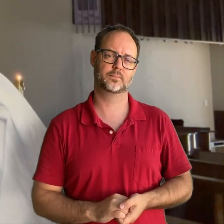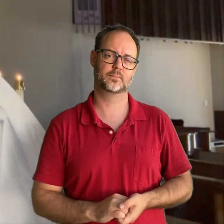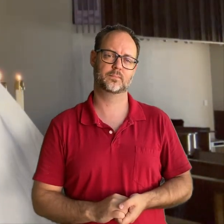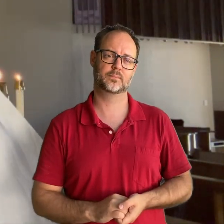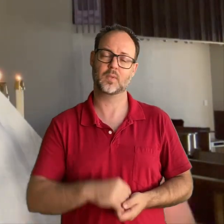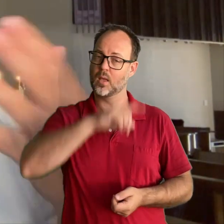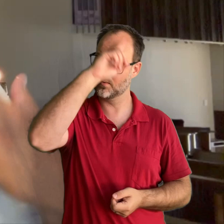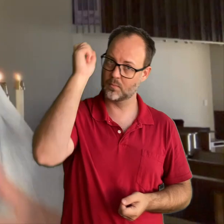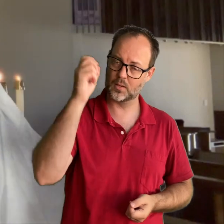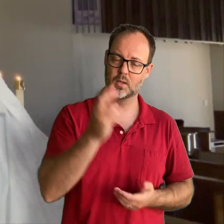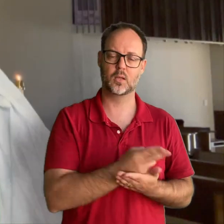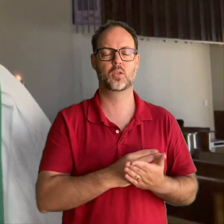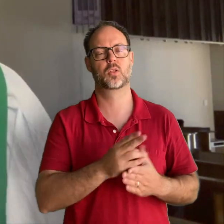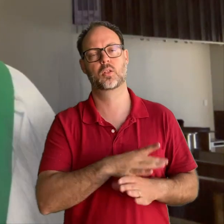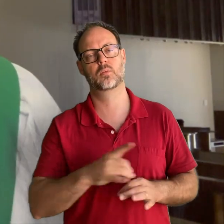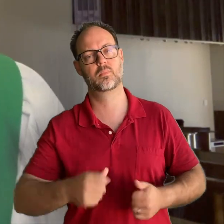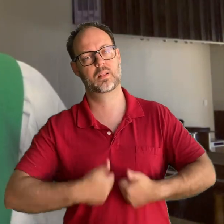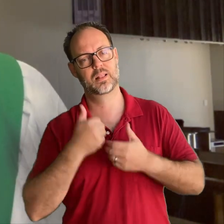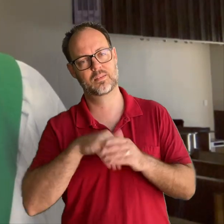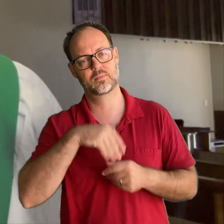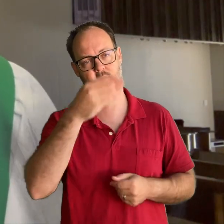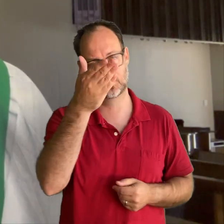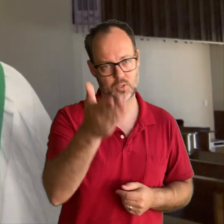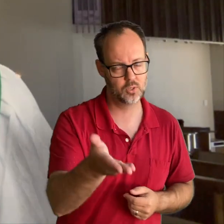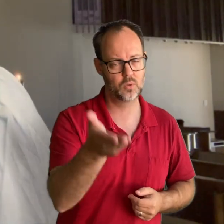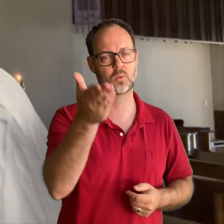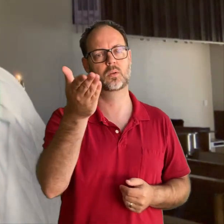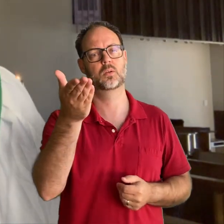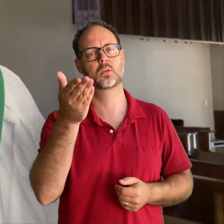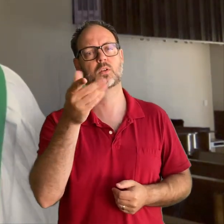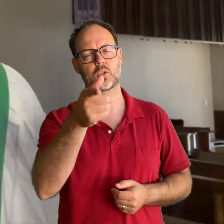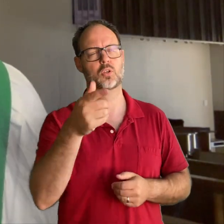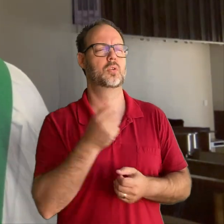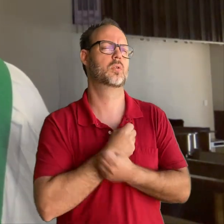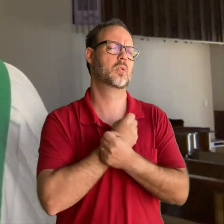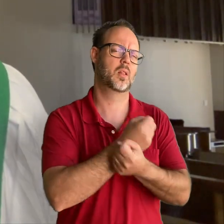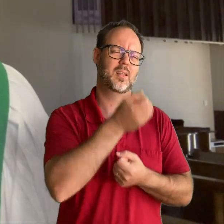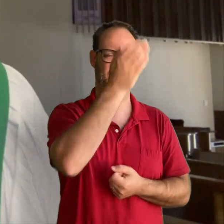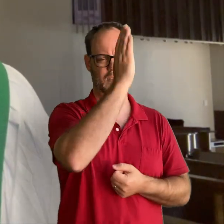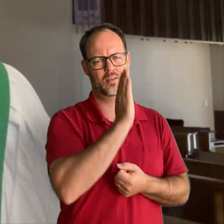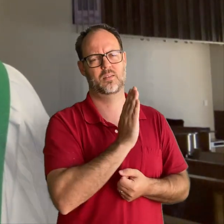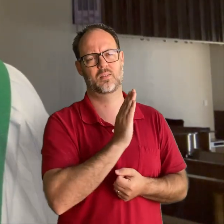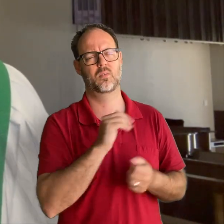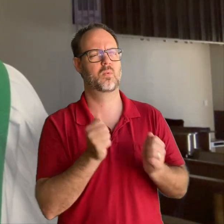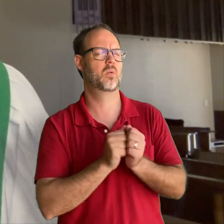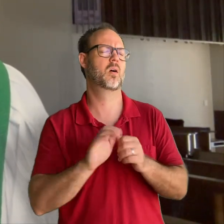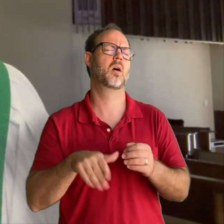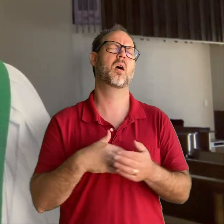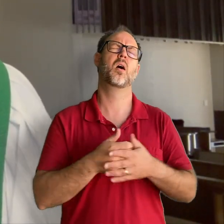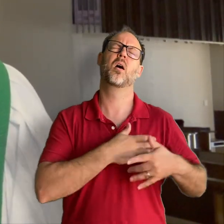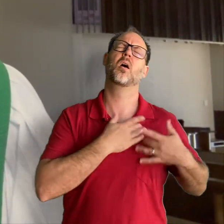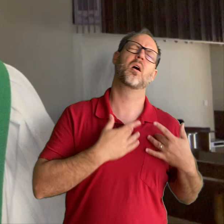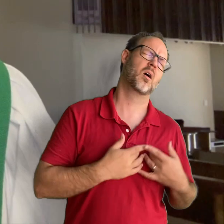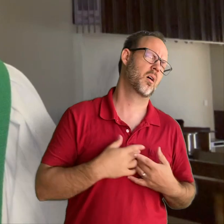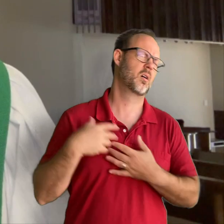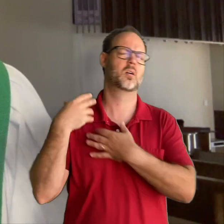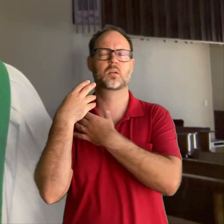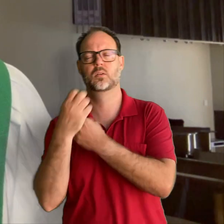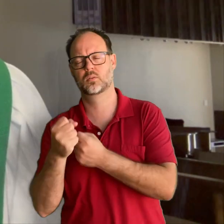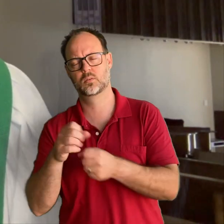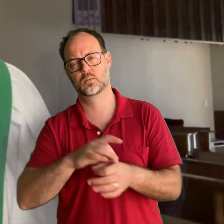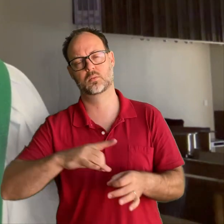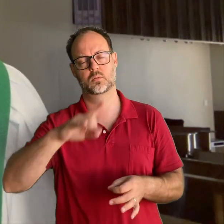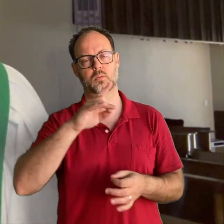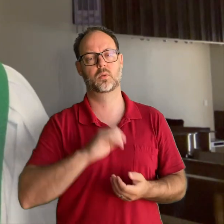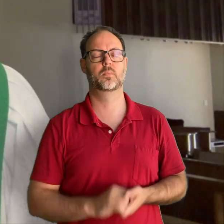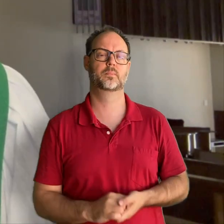so, because the Holy Spirit lives within you, you love God with all of your heart, with all of your strength, with